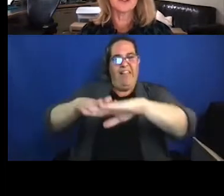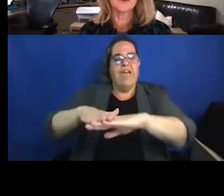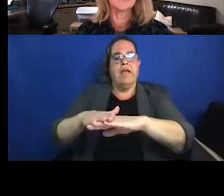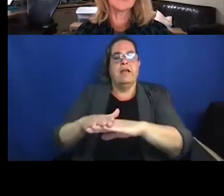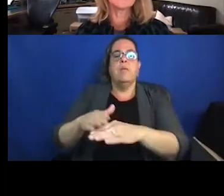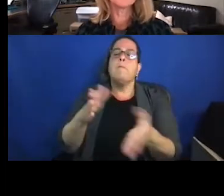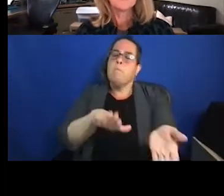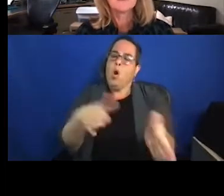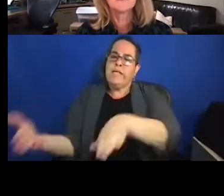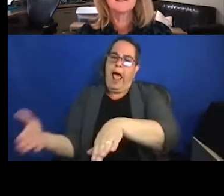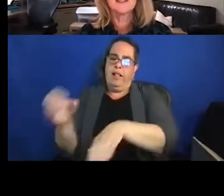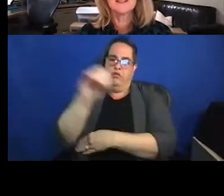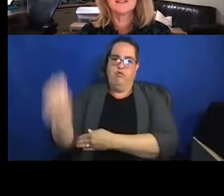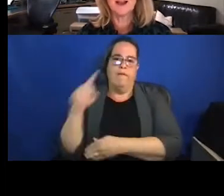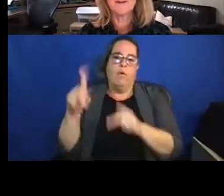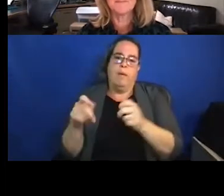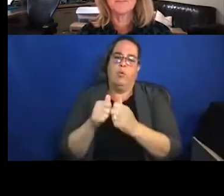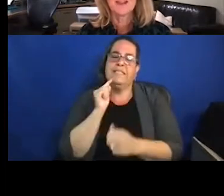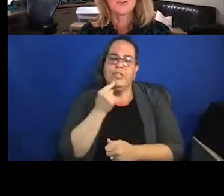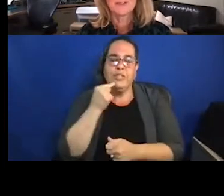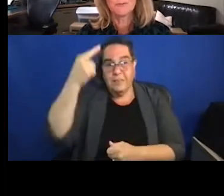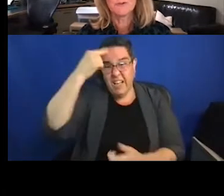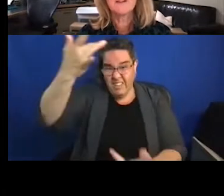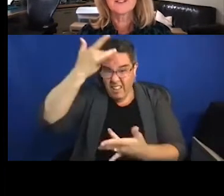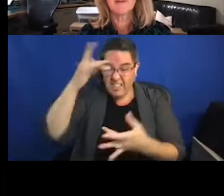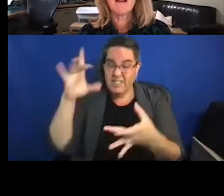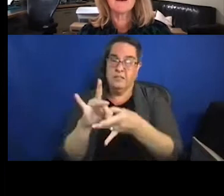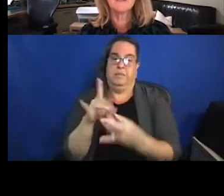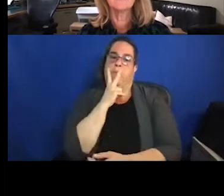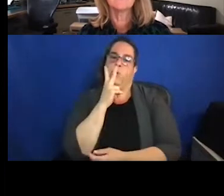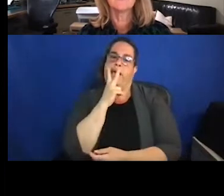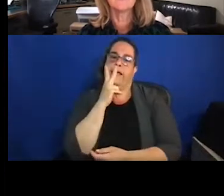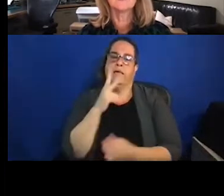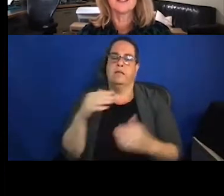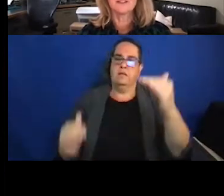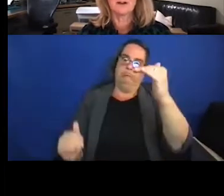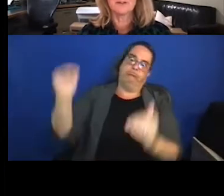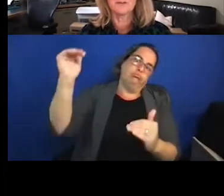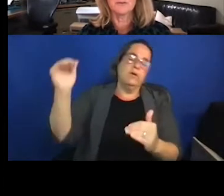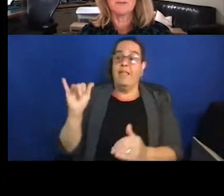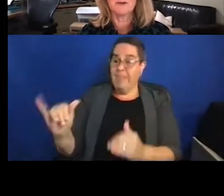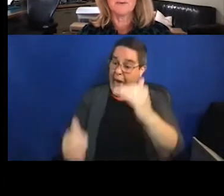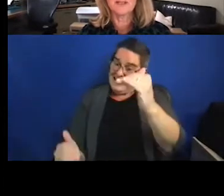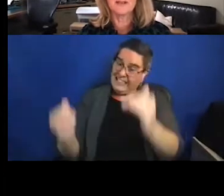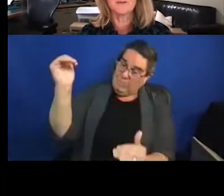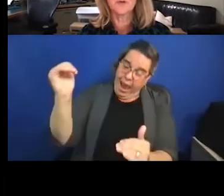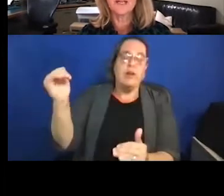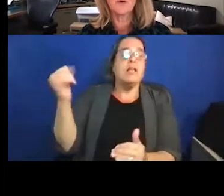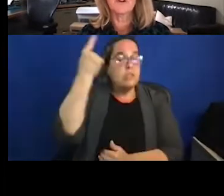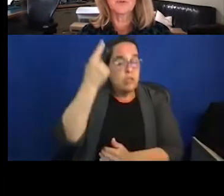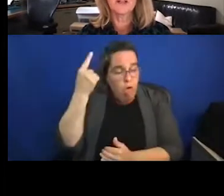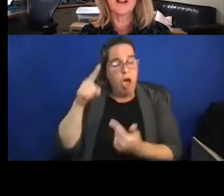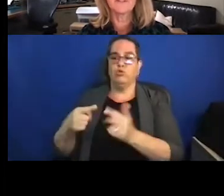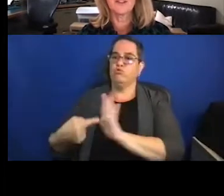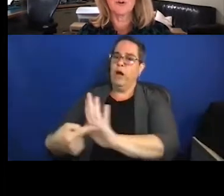serious mental illness. And this real disparity is thought to represent anywhere